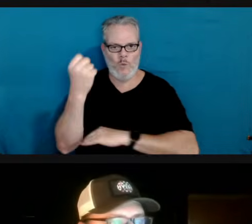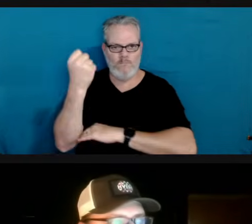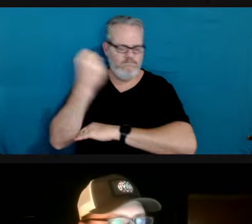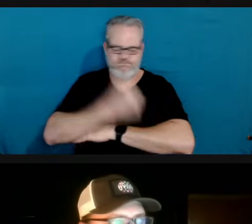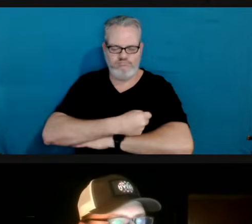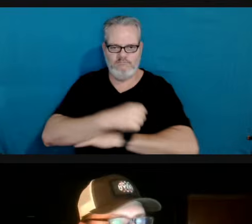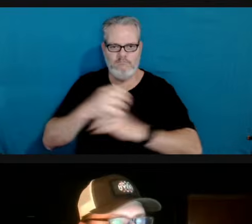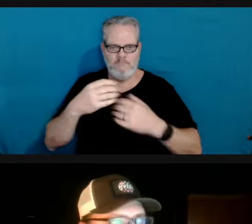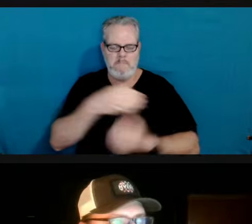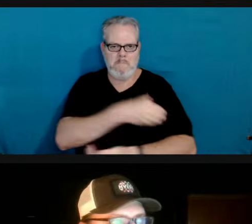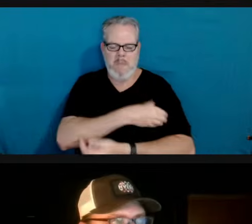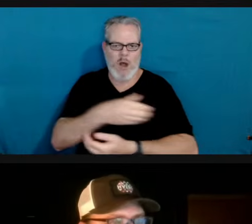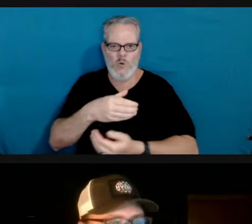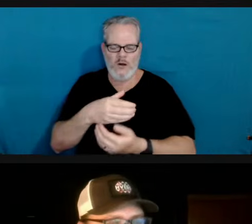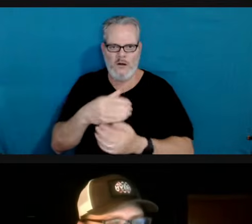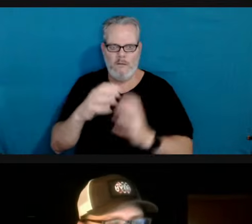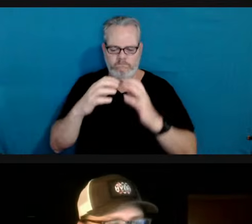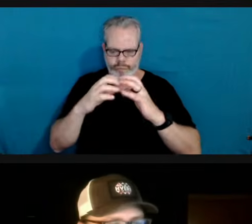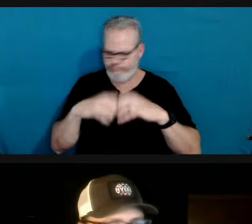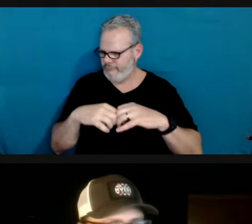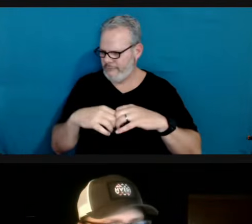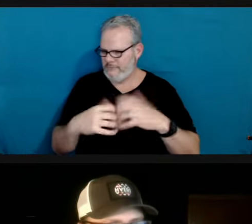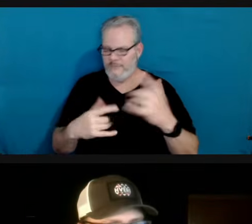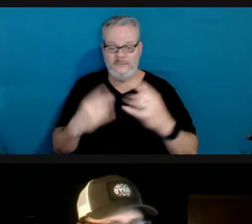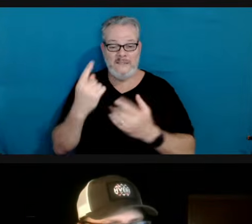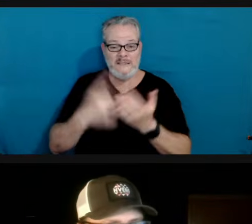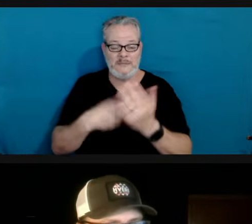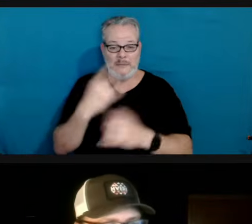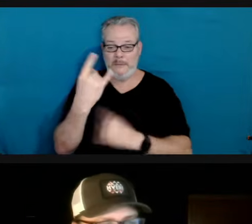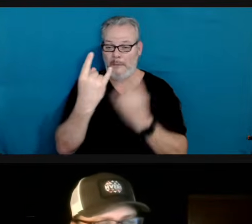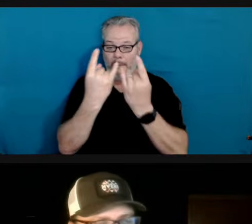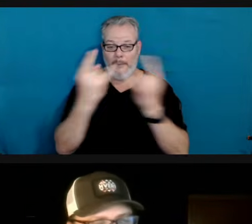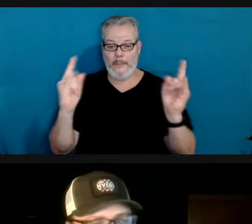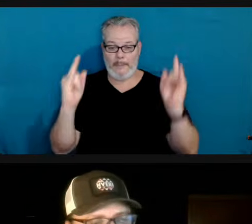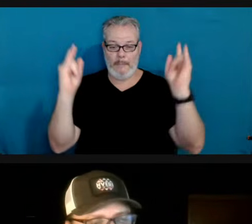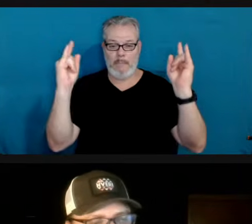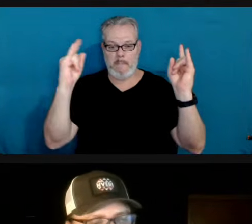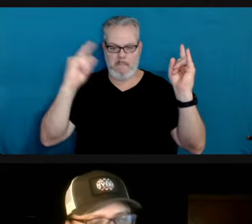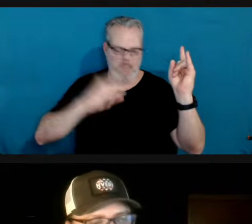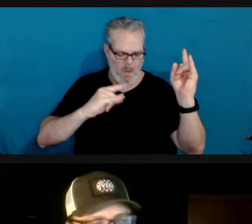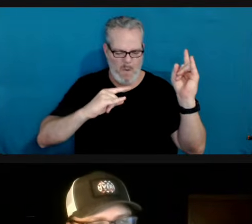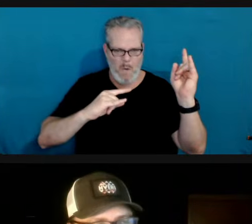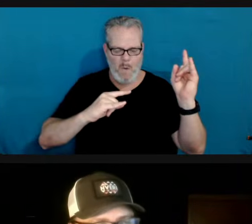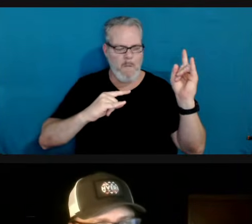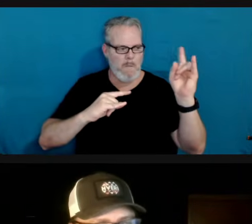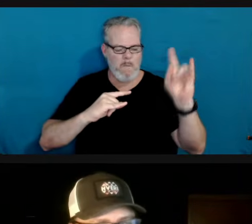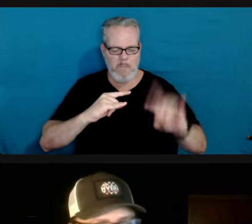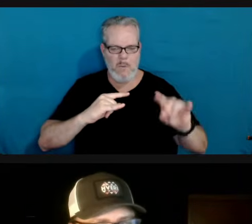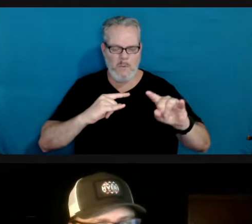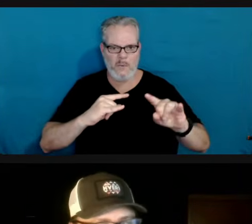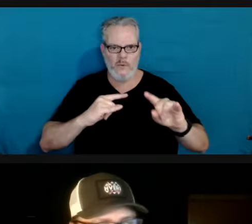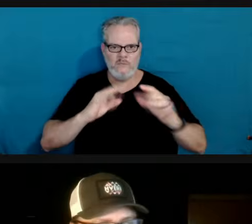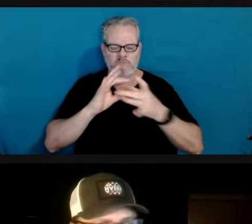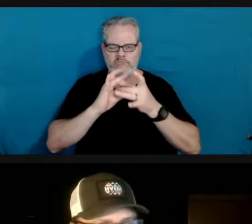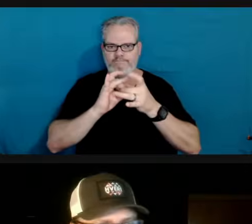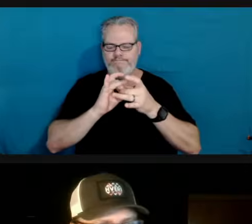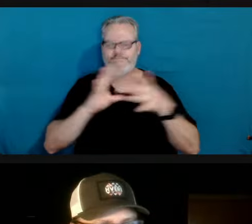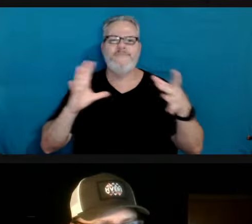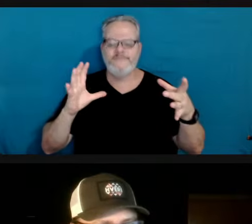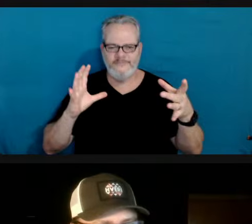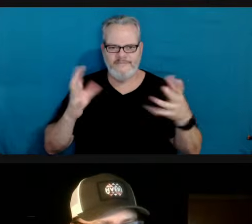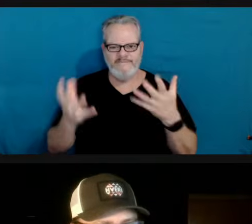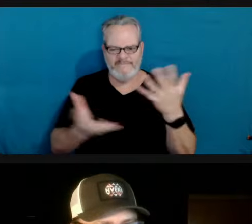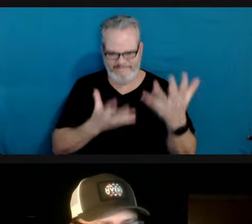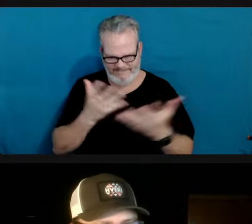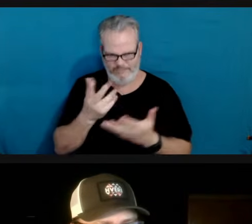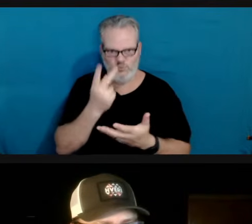but it sometimes has knocked powers or the antennas and directions where the data isn't always coming in and requires maintenance. We've seen this typically across storms,